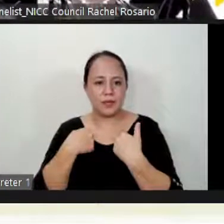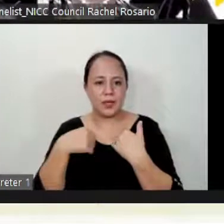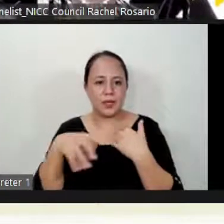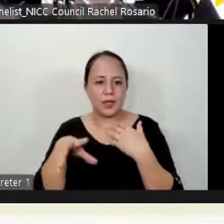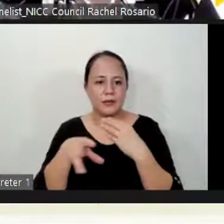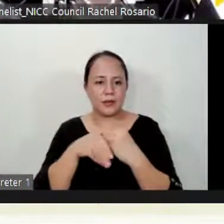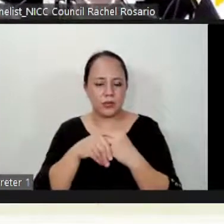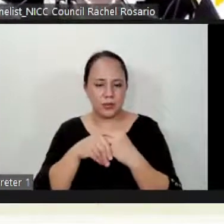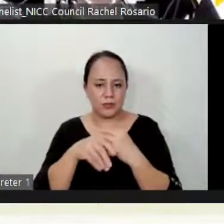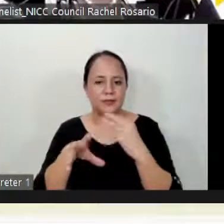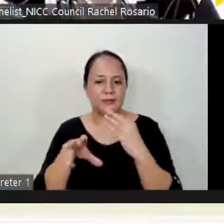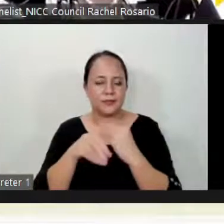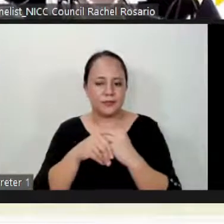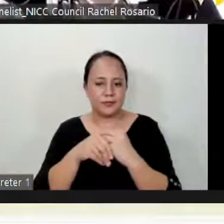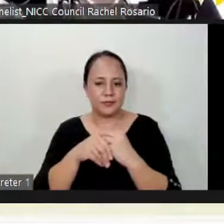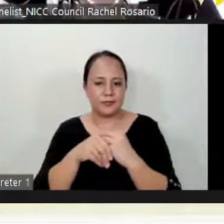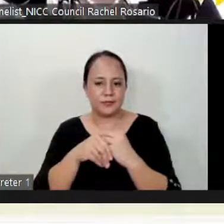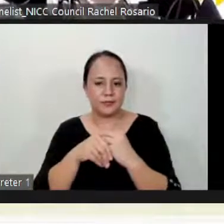additional